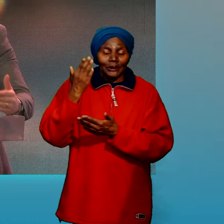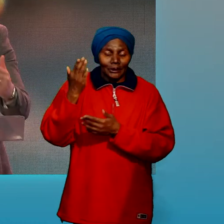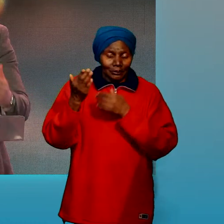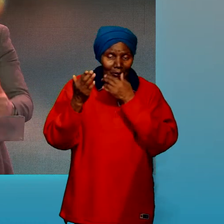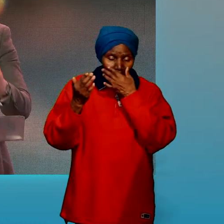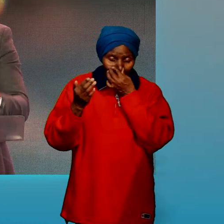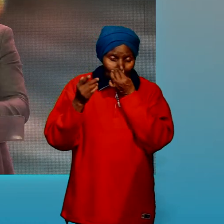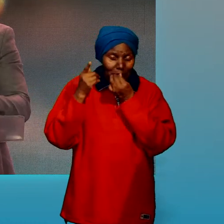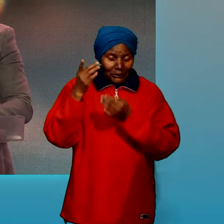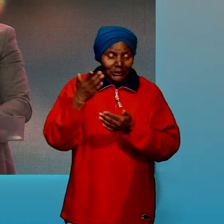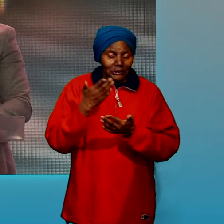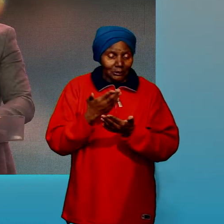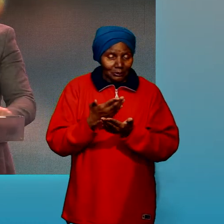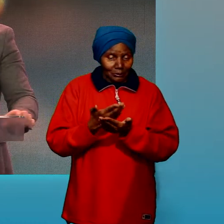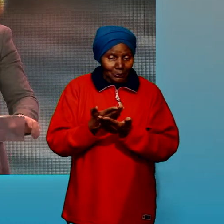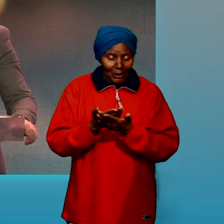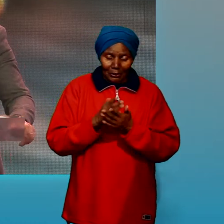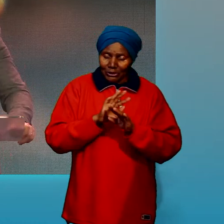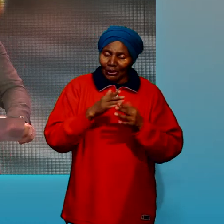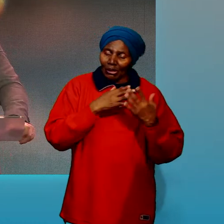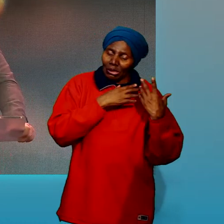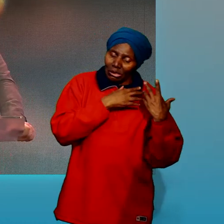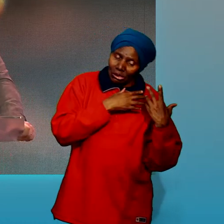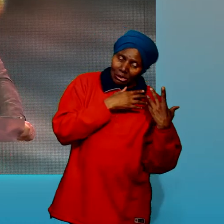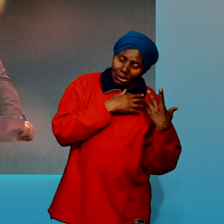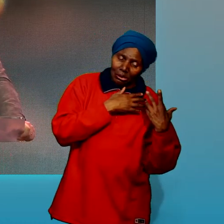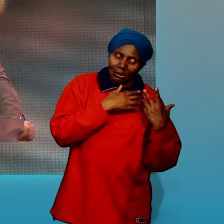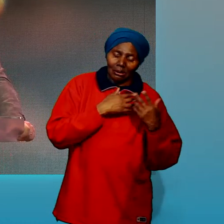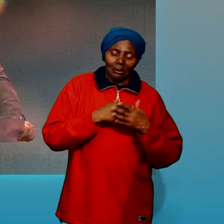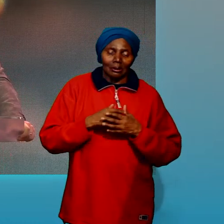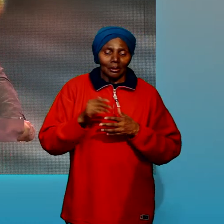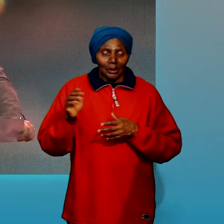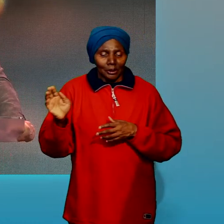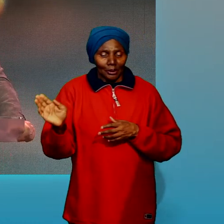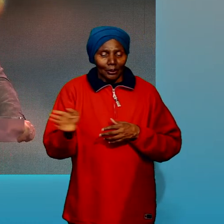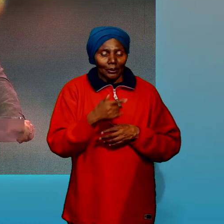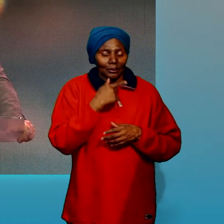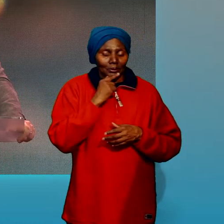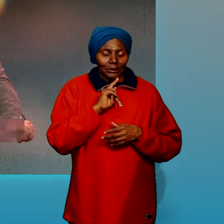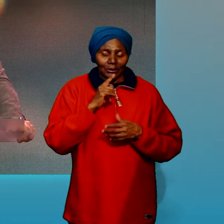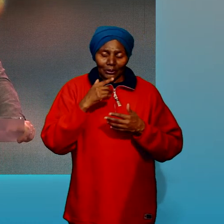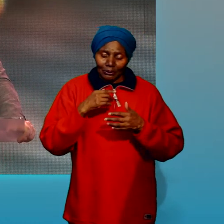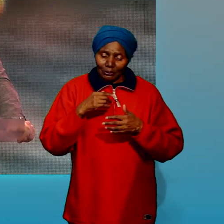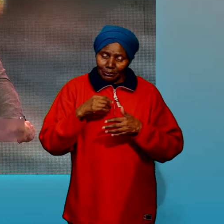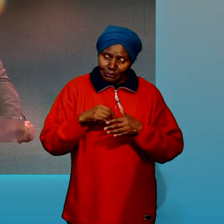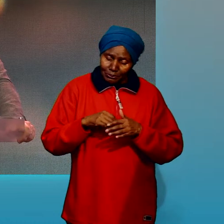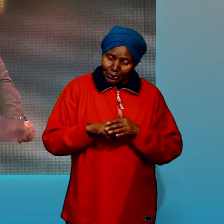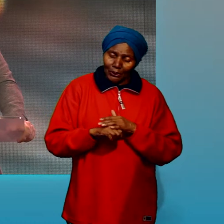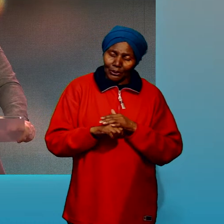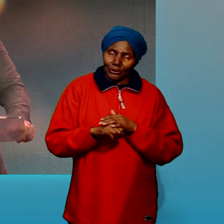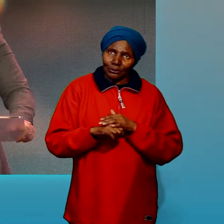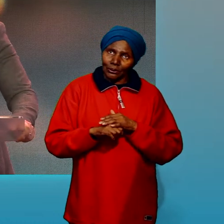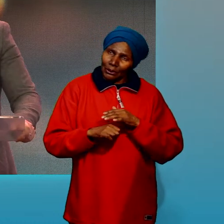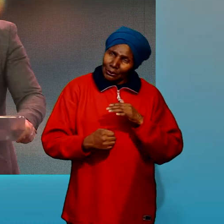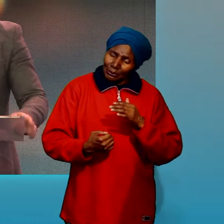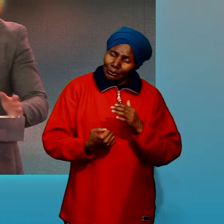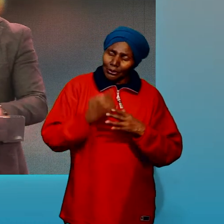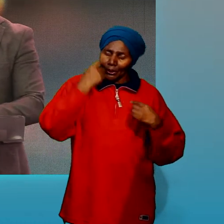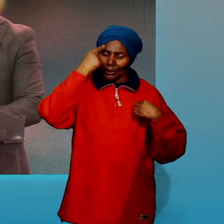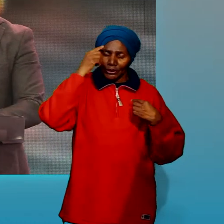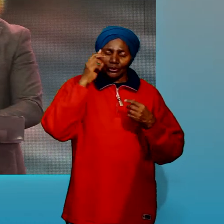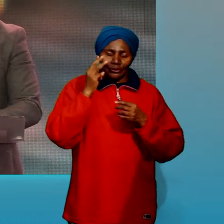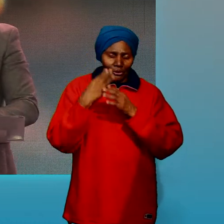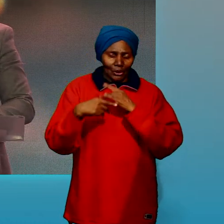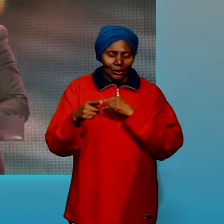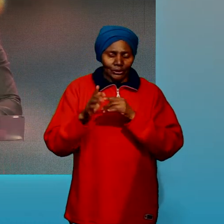commandments are not burdensome, for everyone who has been born of God overcomes the world." The more